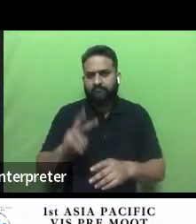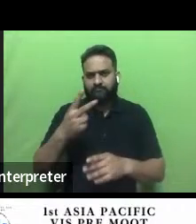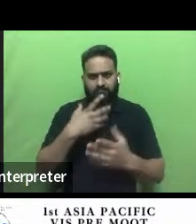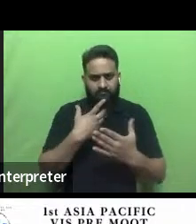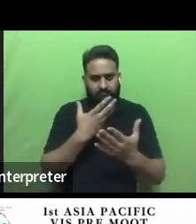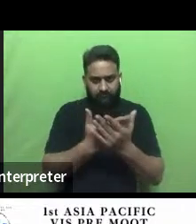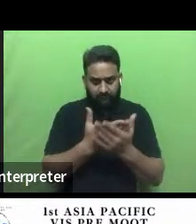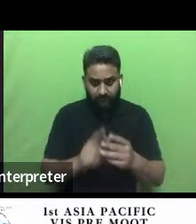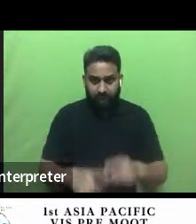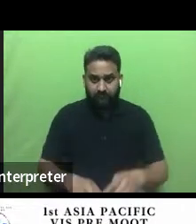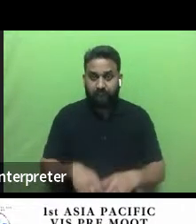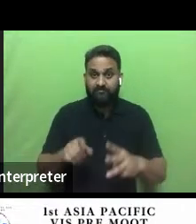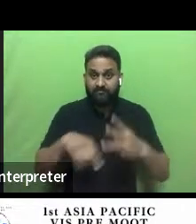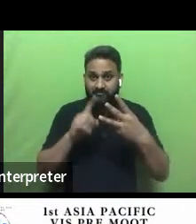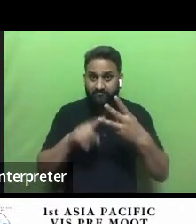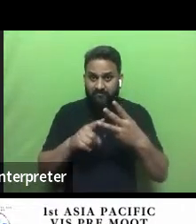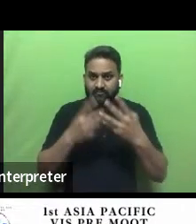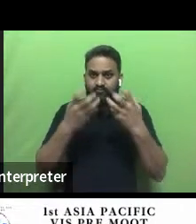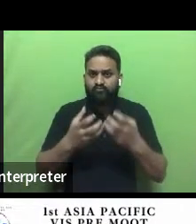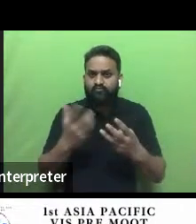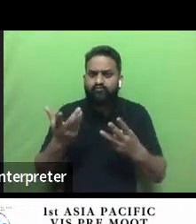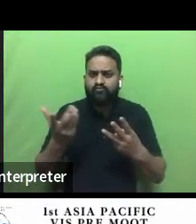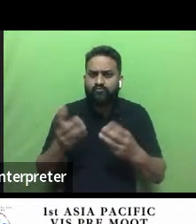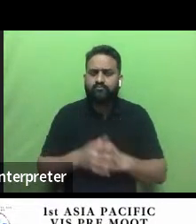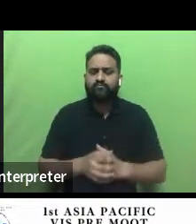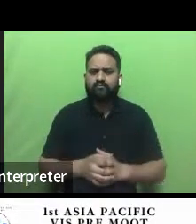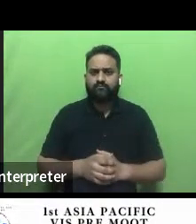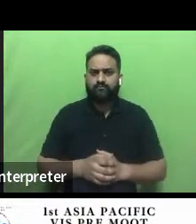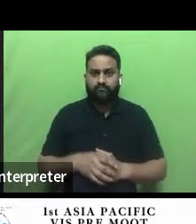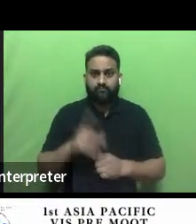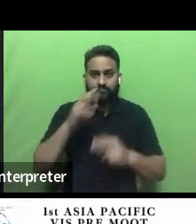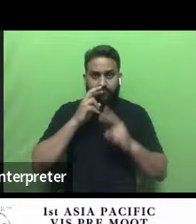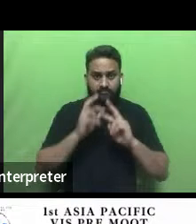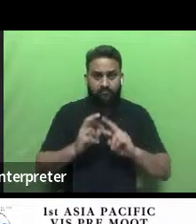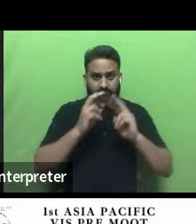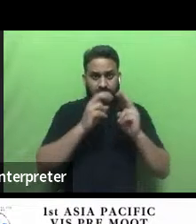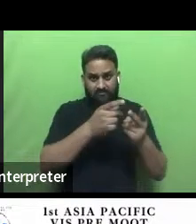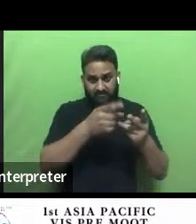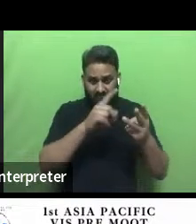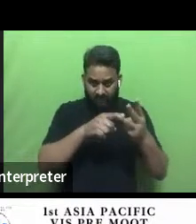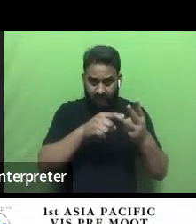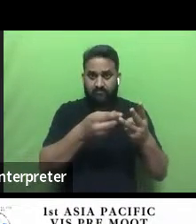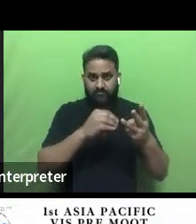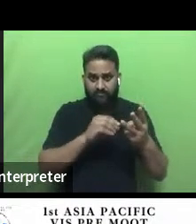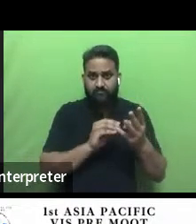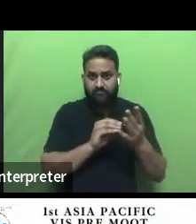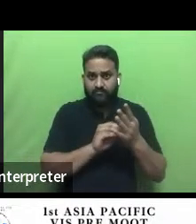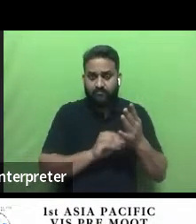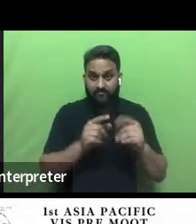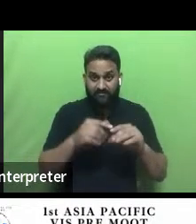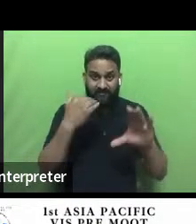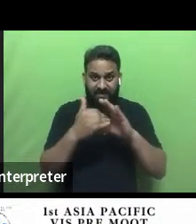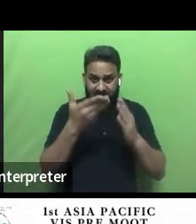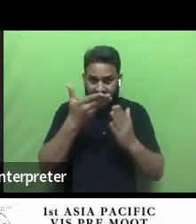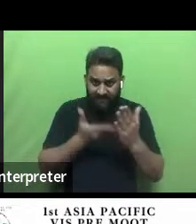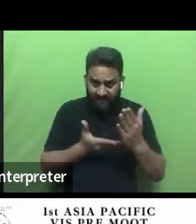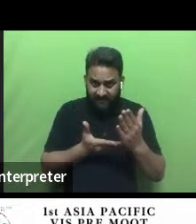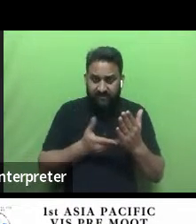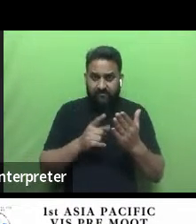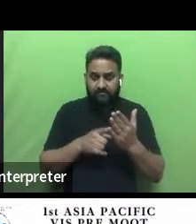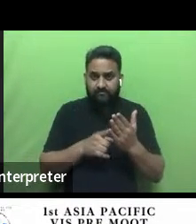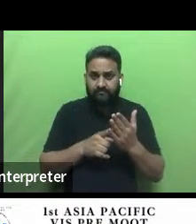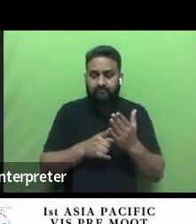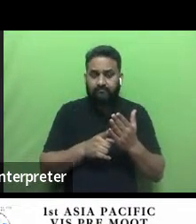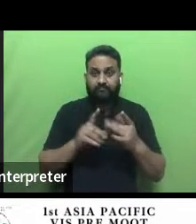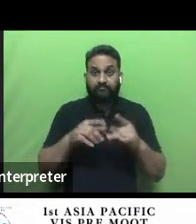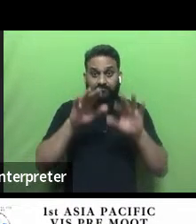turning to the third requirement, the respondent's intention to be bound. Throughout this email, the text of the